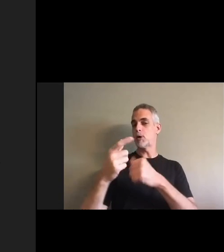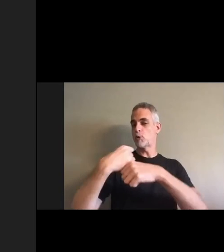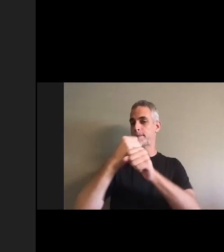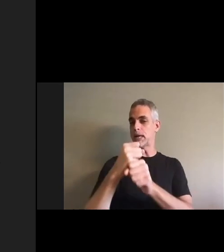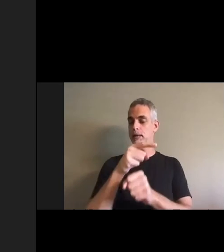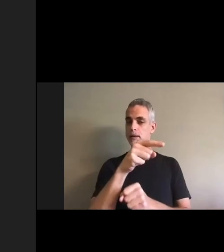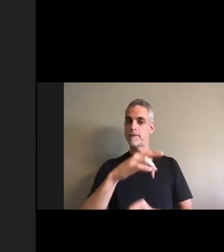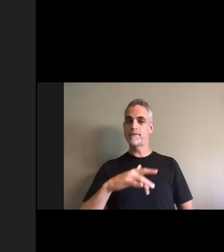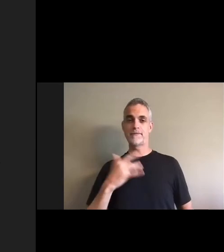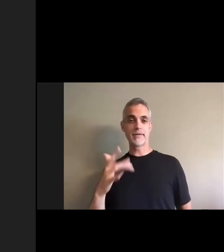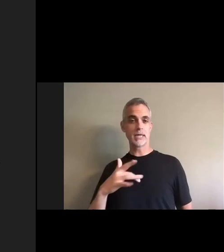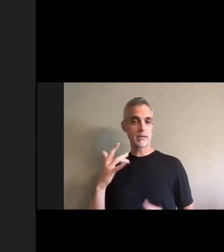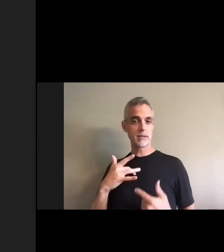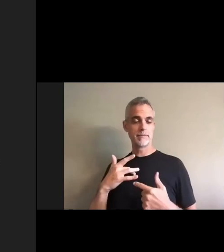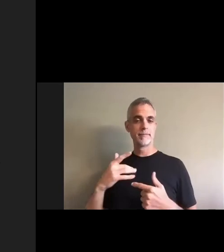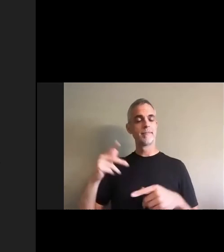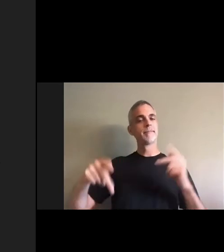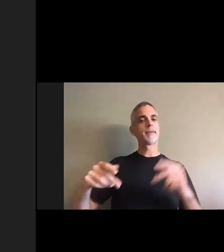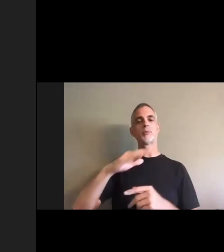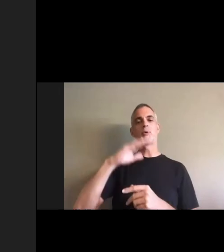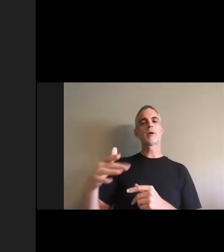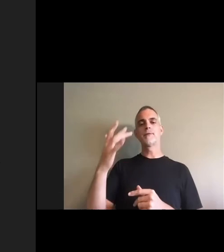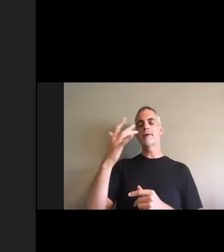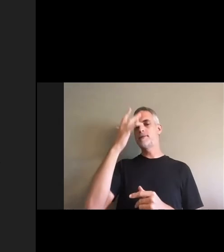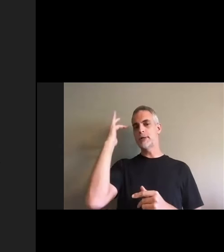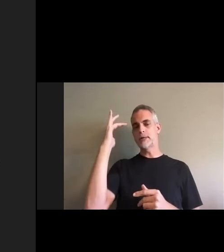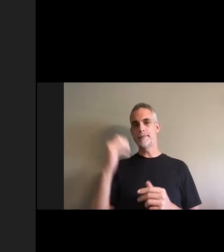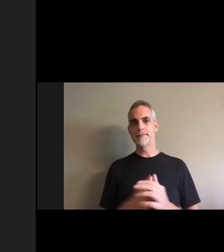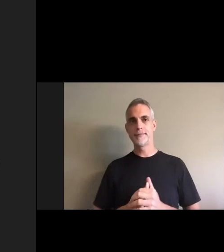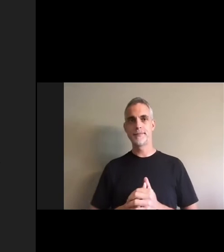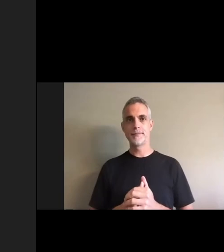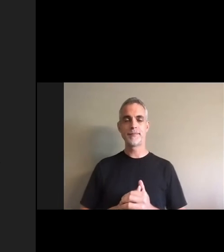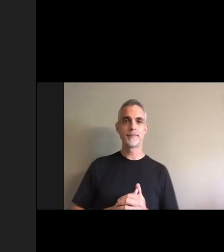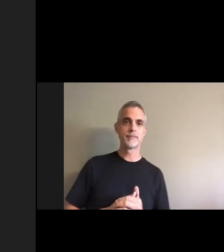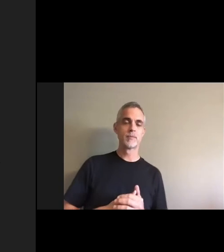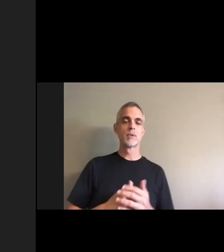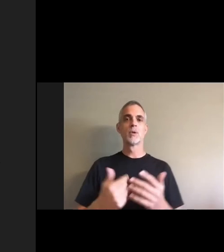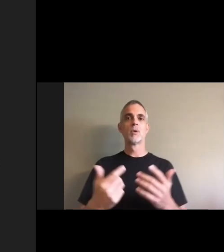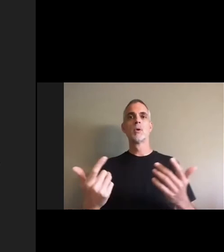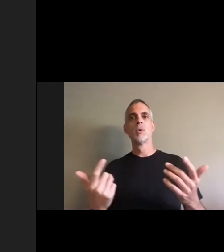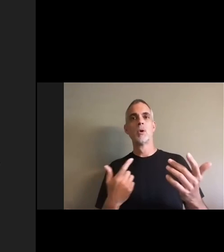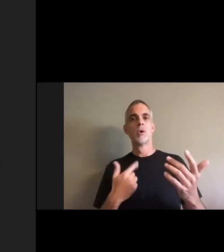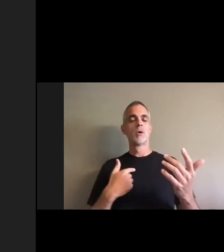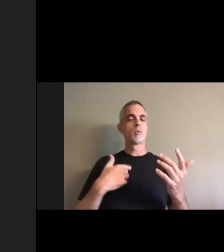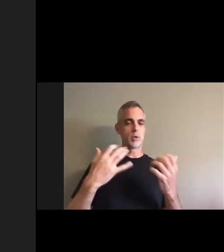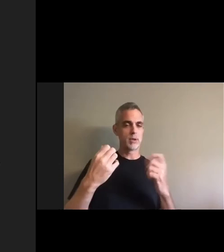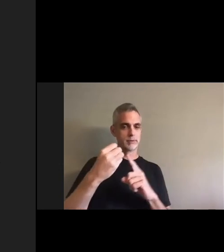but people will never forget the way you made them feel.